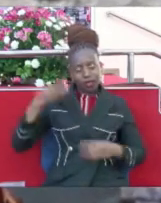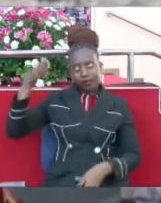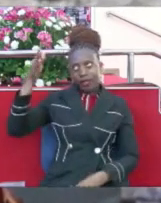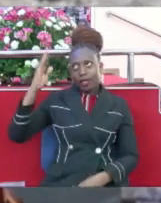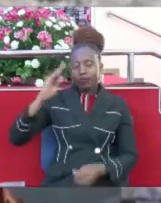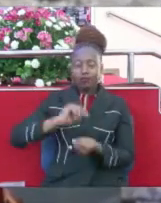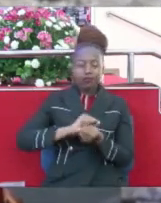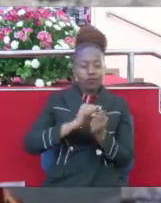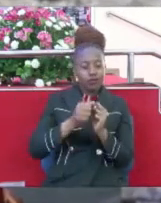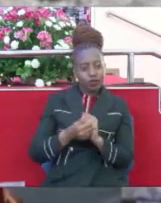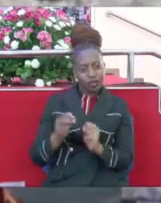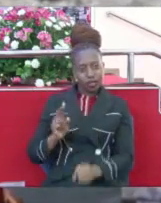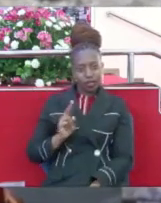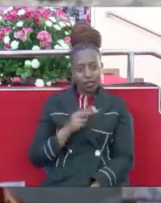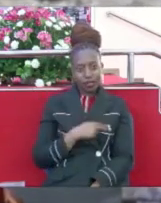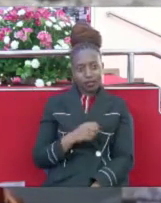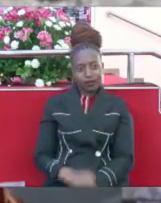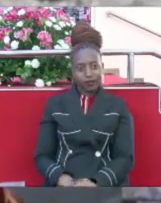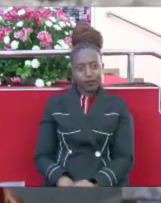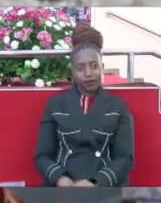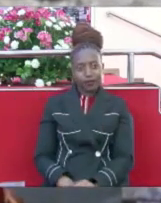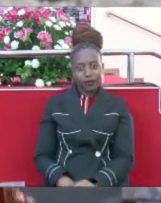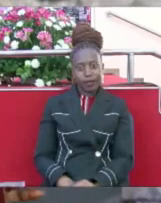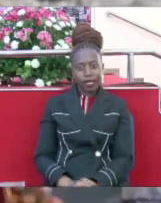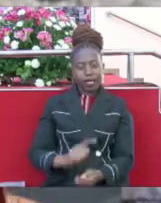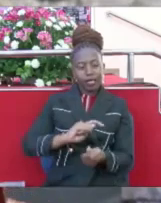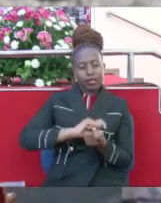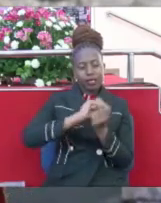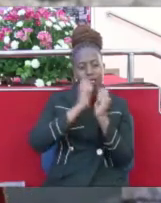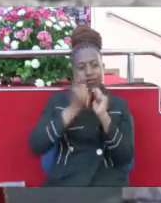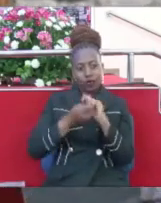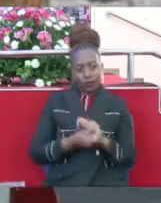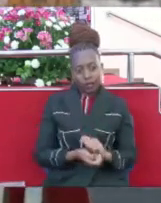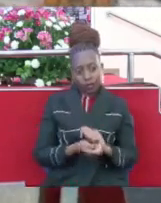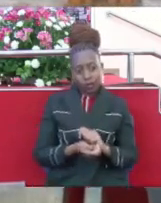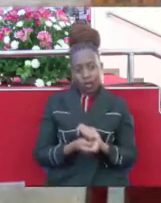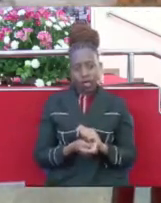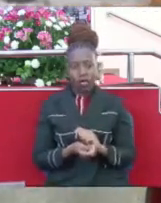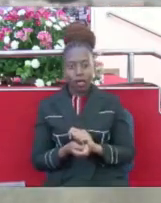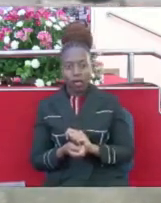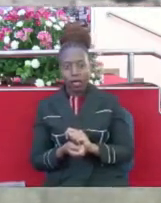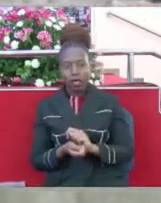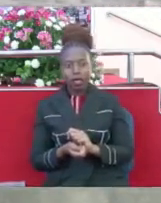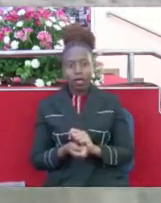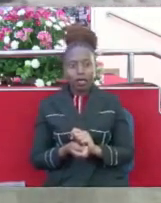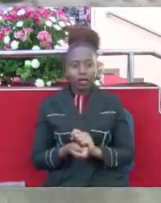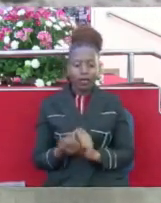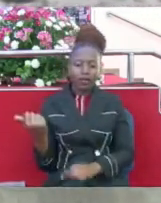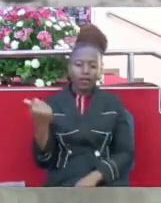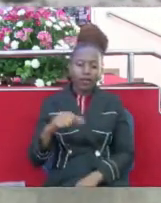Then he will change us. The transformation that anybody who will meet